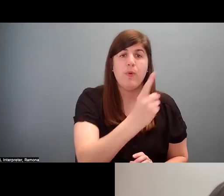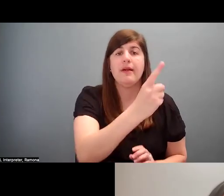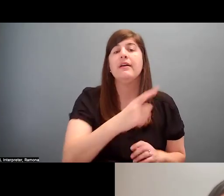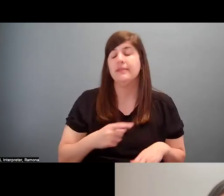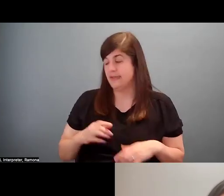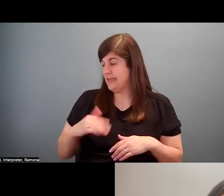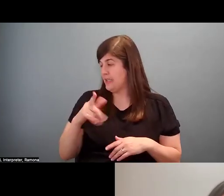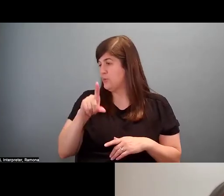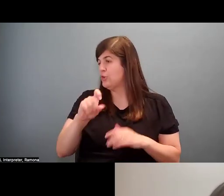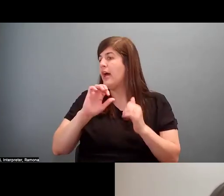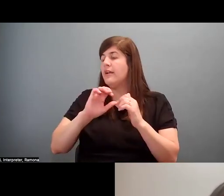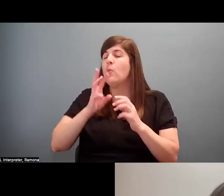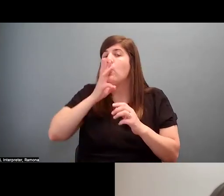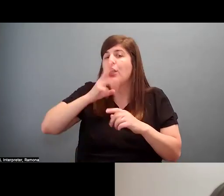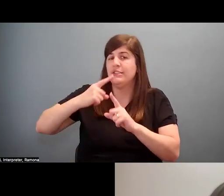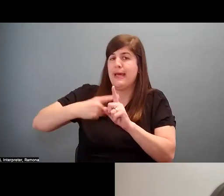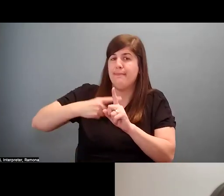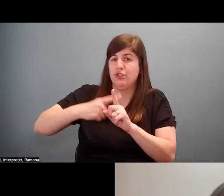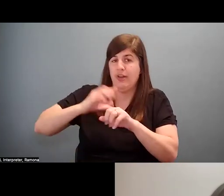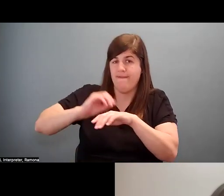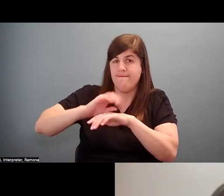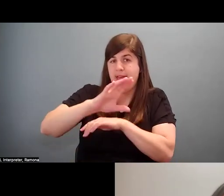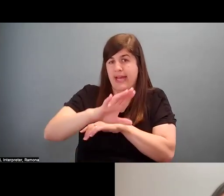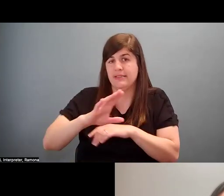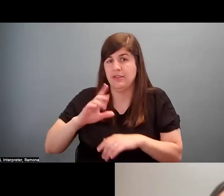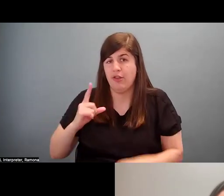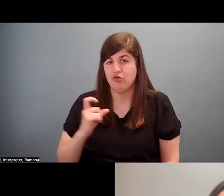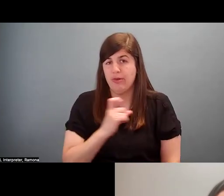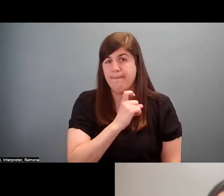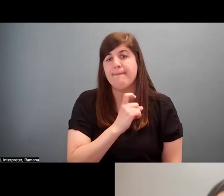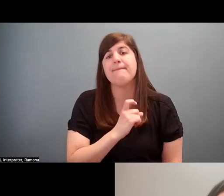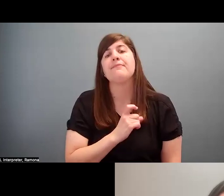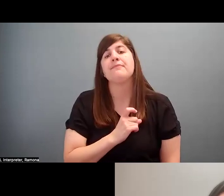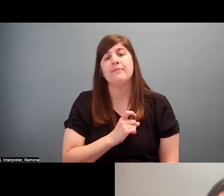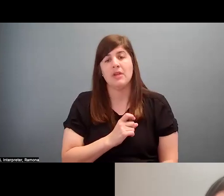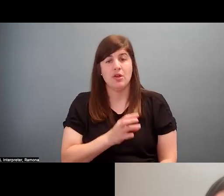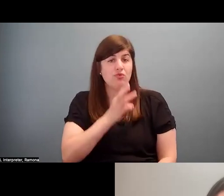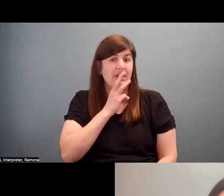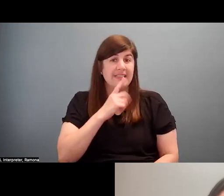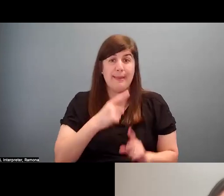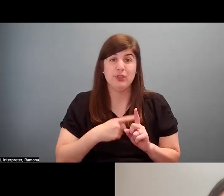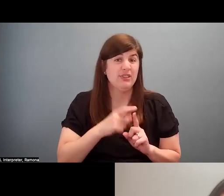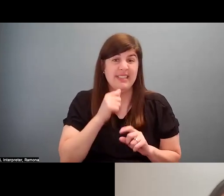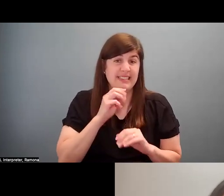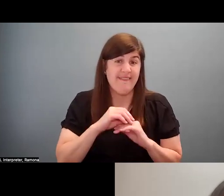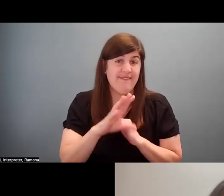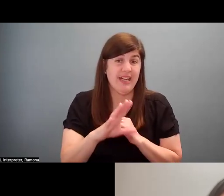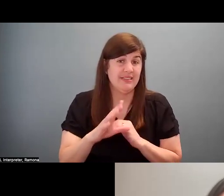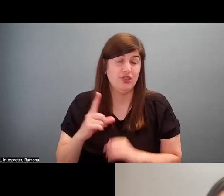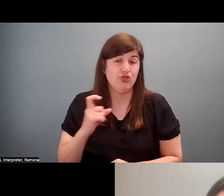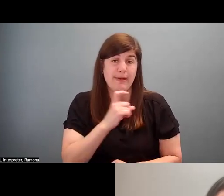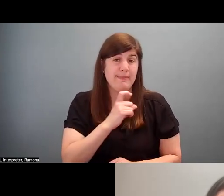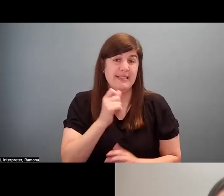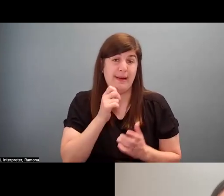question. How does water temperature affect the shrimp? Water temperature does really not affect the shrimp that much. This